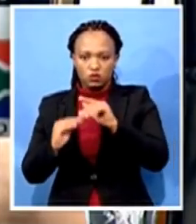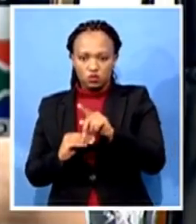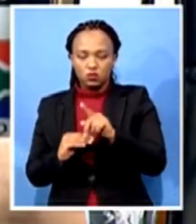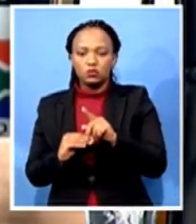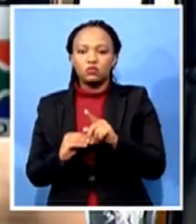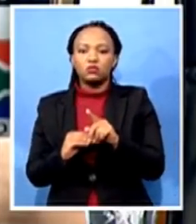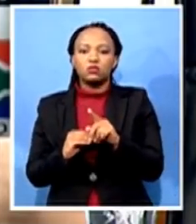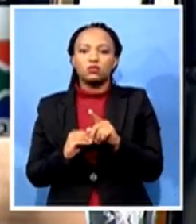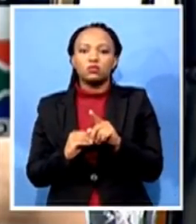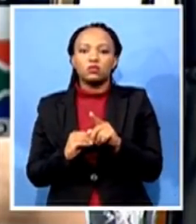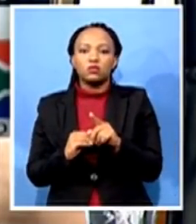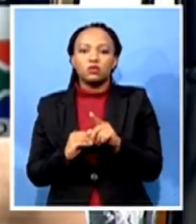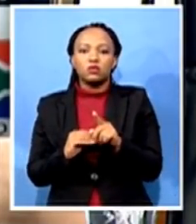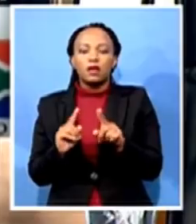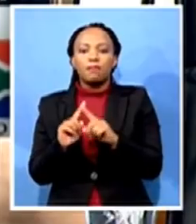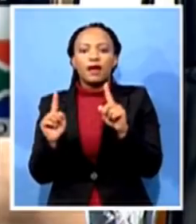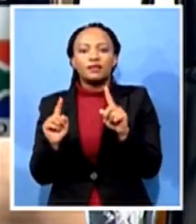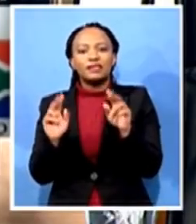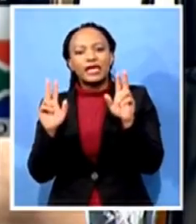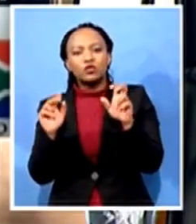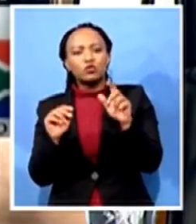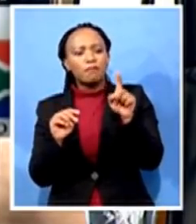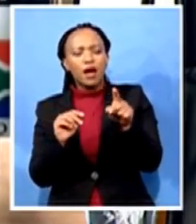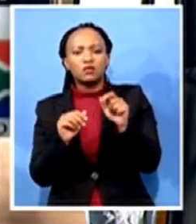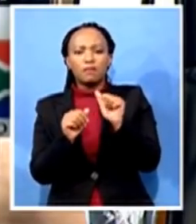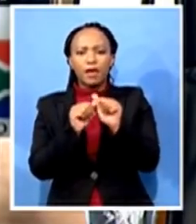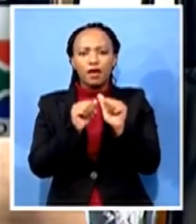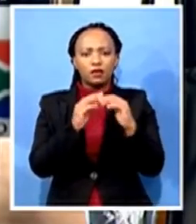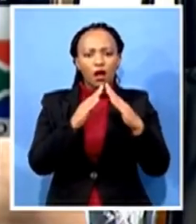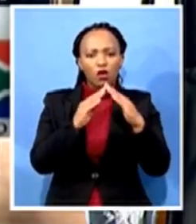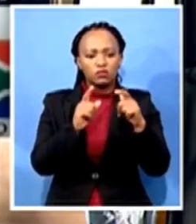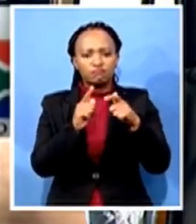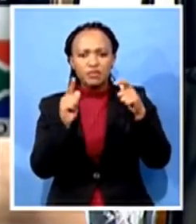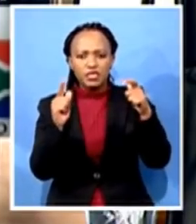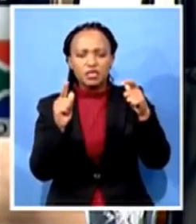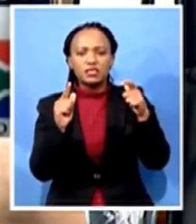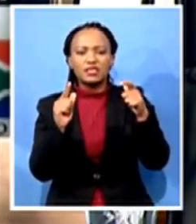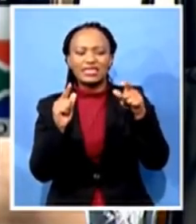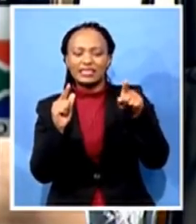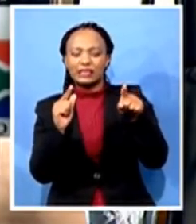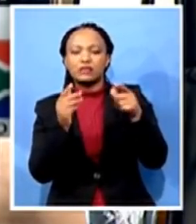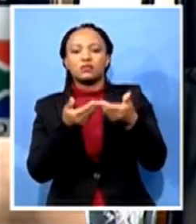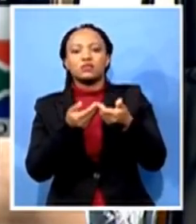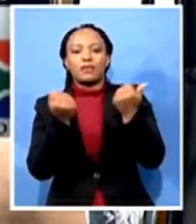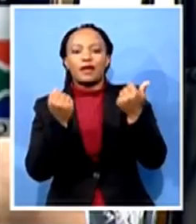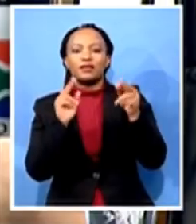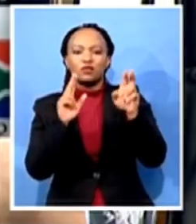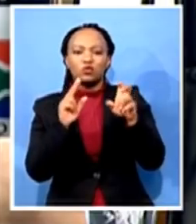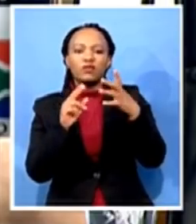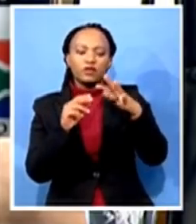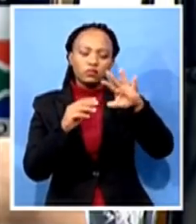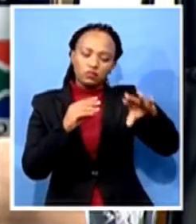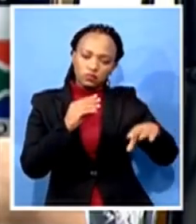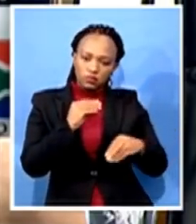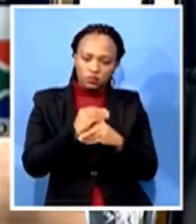bigger and better houses was a separate issue added to a normal process that will